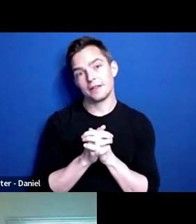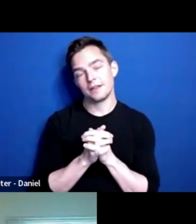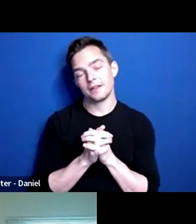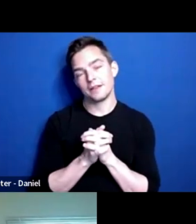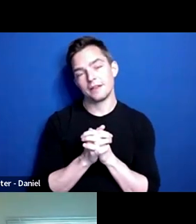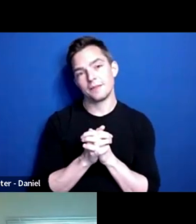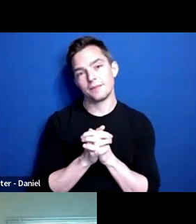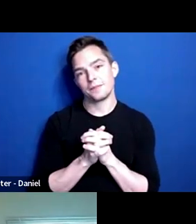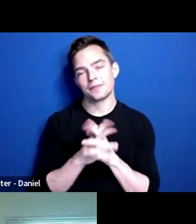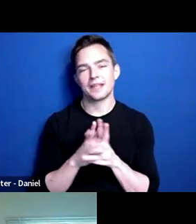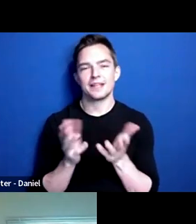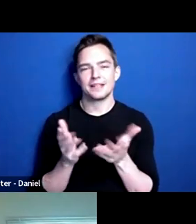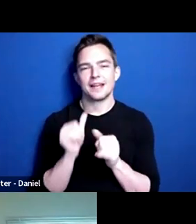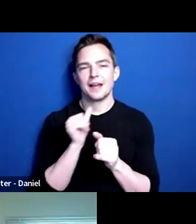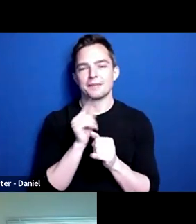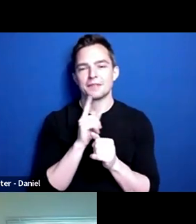So I'm not sure.